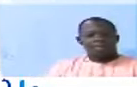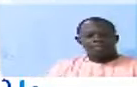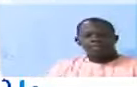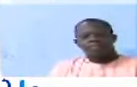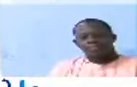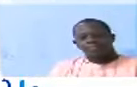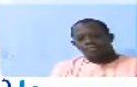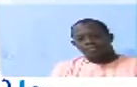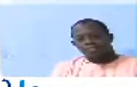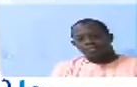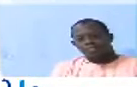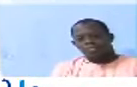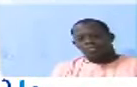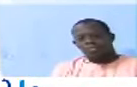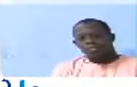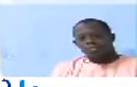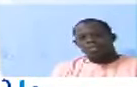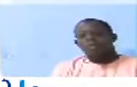But